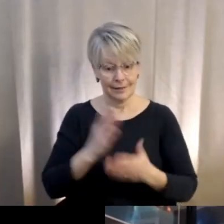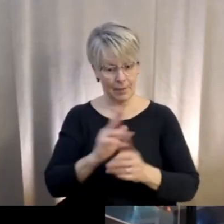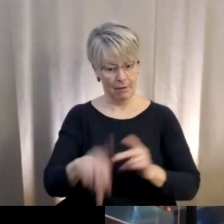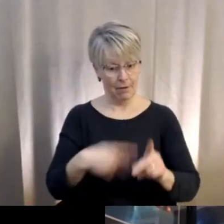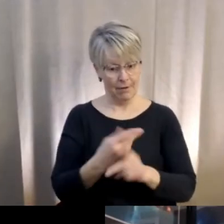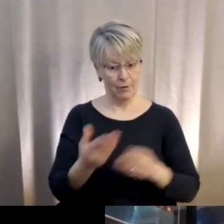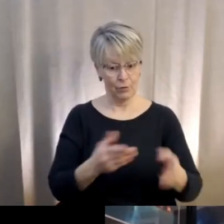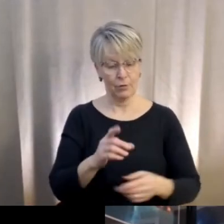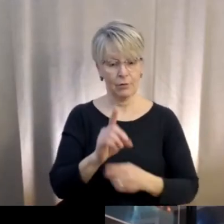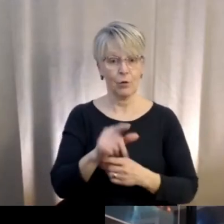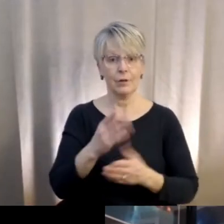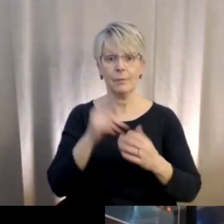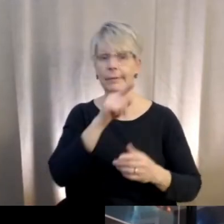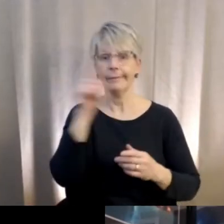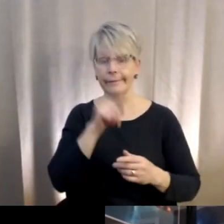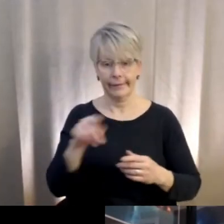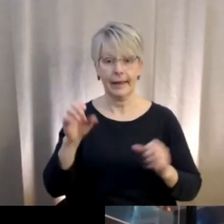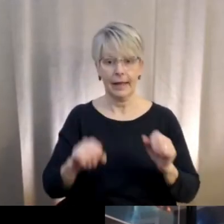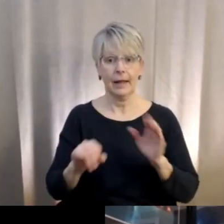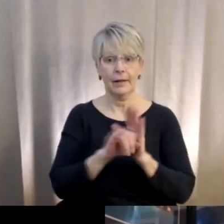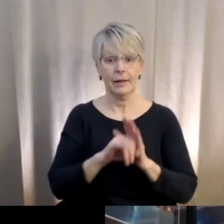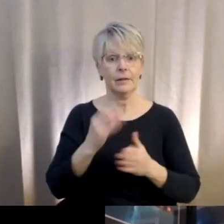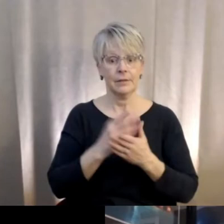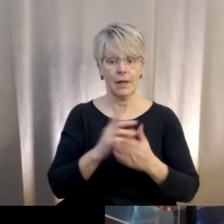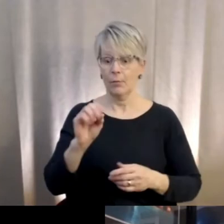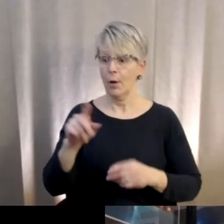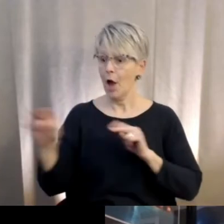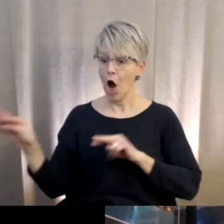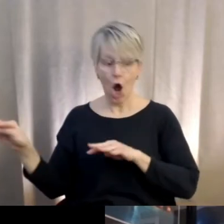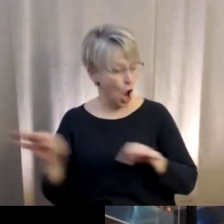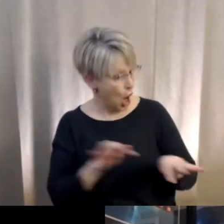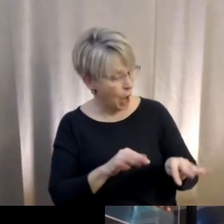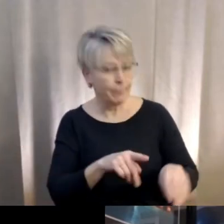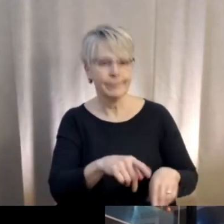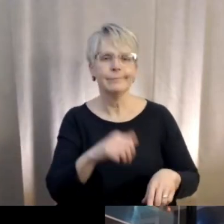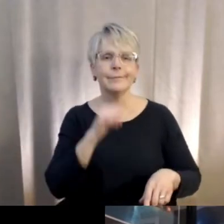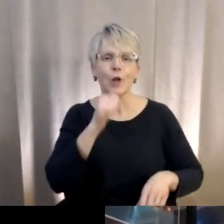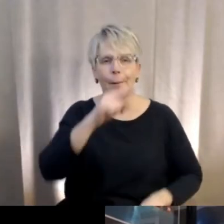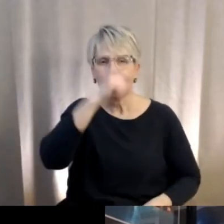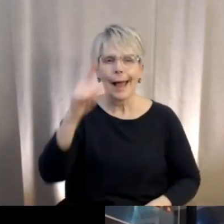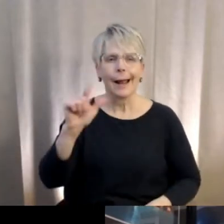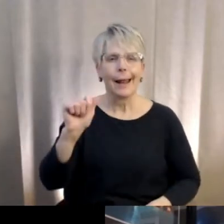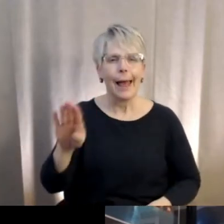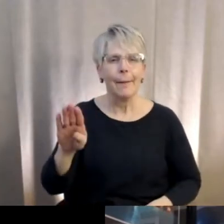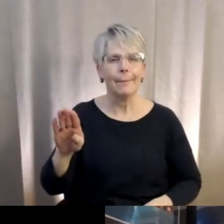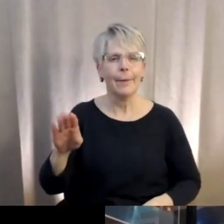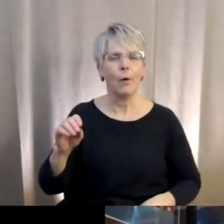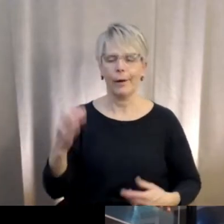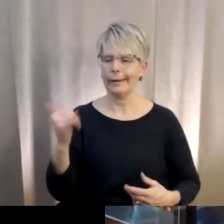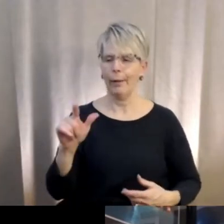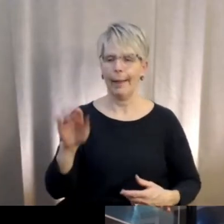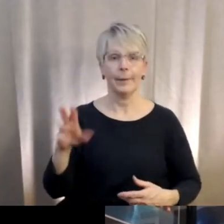someone on this call can identify with, will garner a lot more attention because they're not a black lab or something. Or yellow lab,